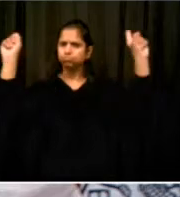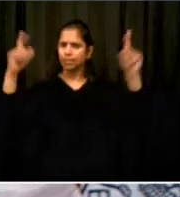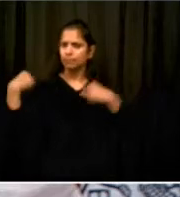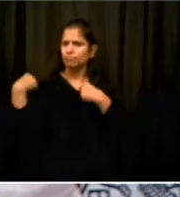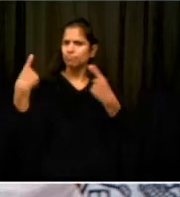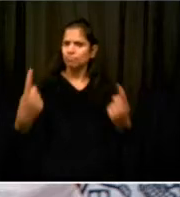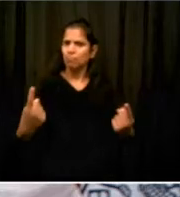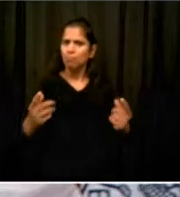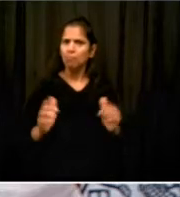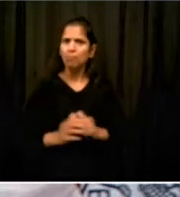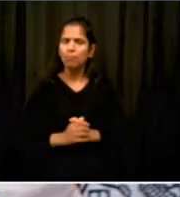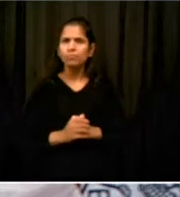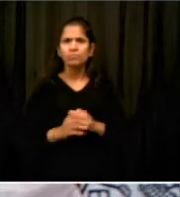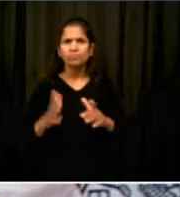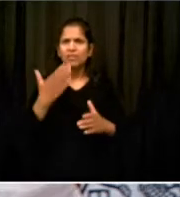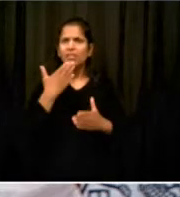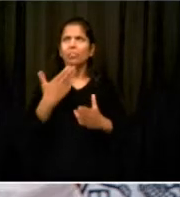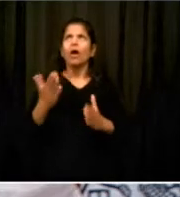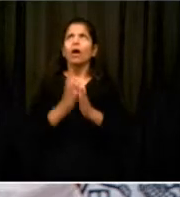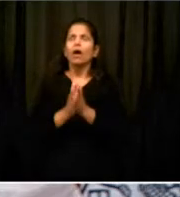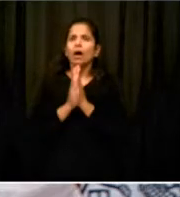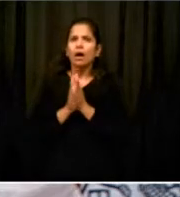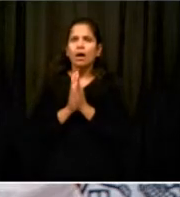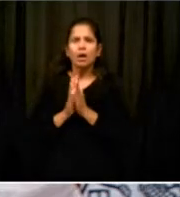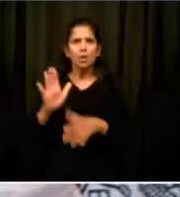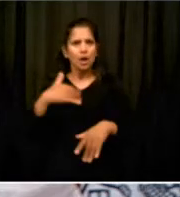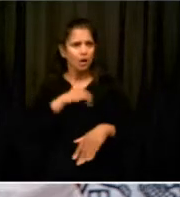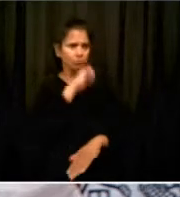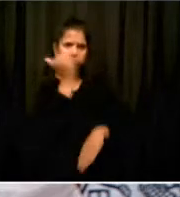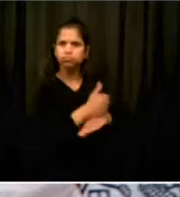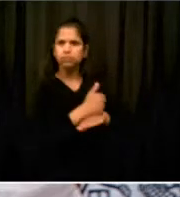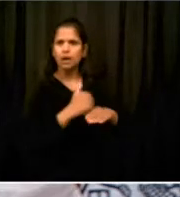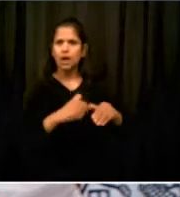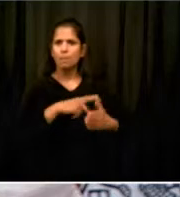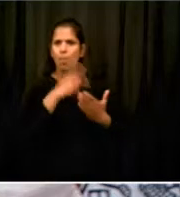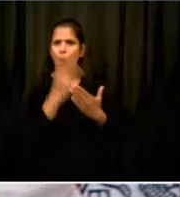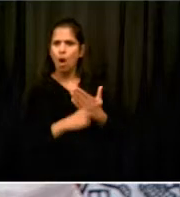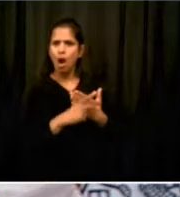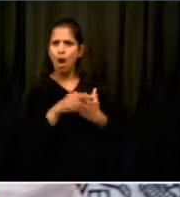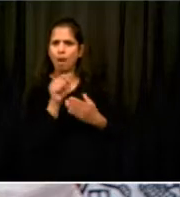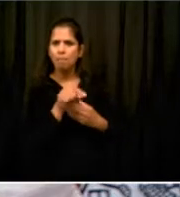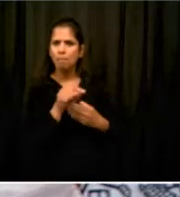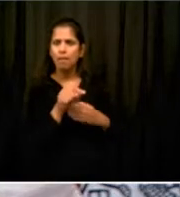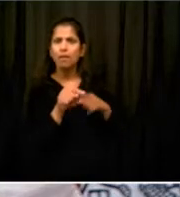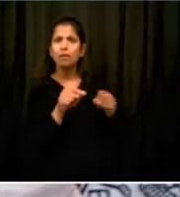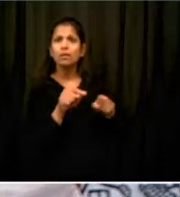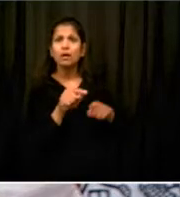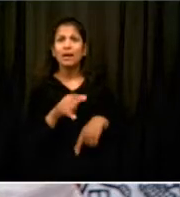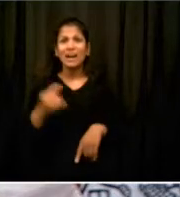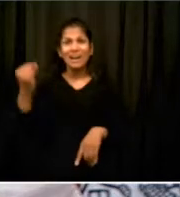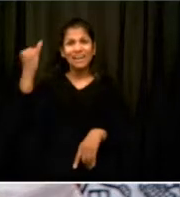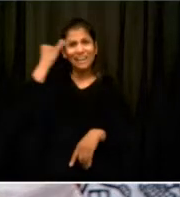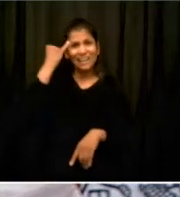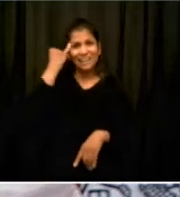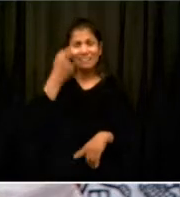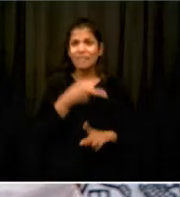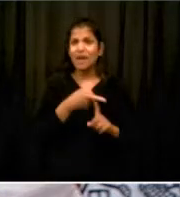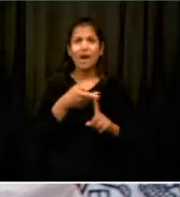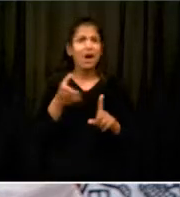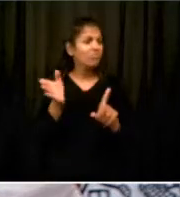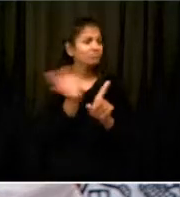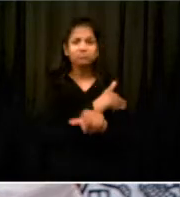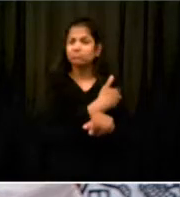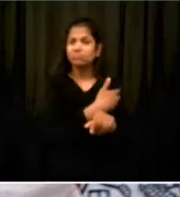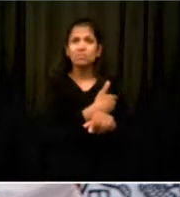it. Thank God we have it, because imagine what is happening in places where you see these massive surges.